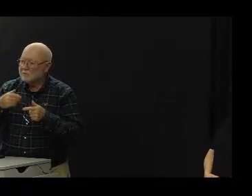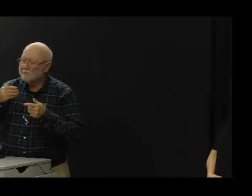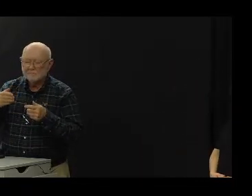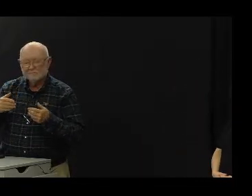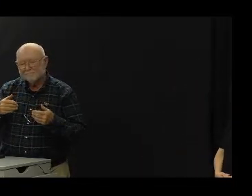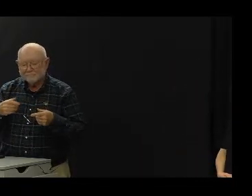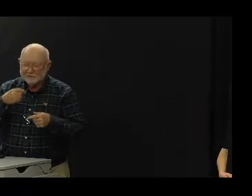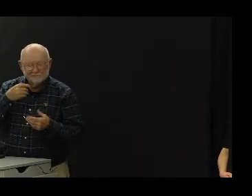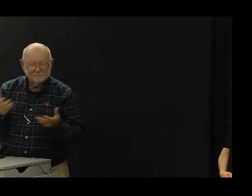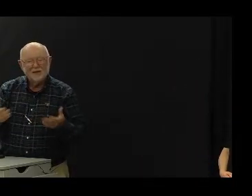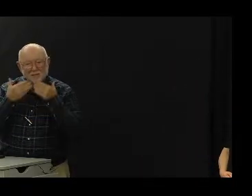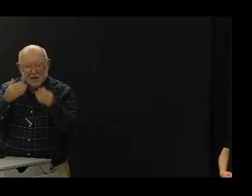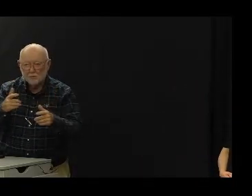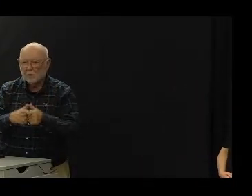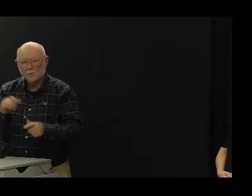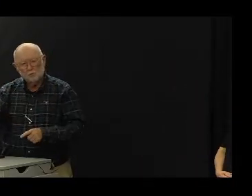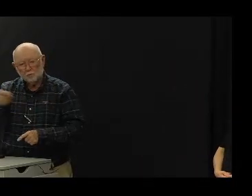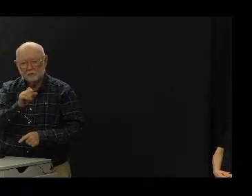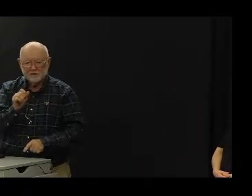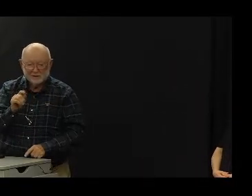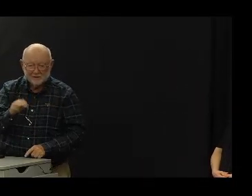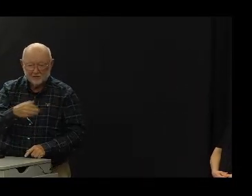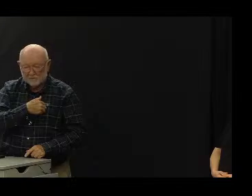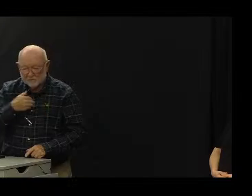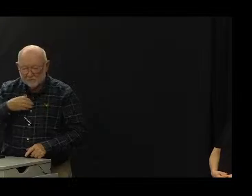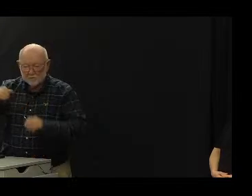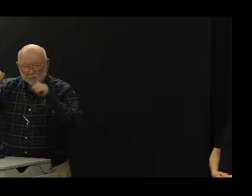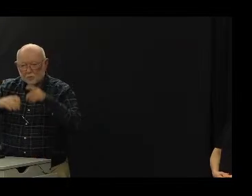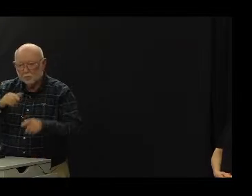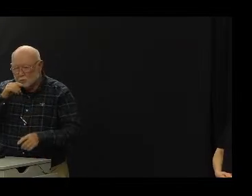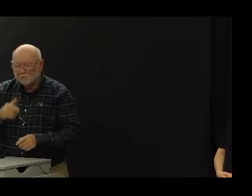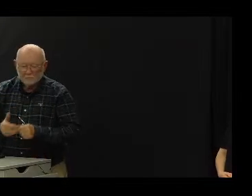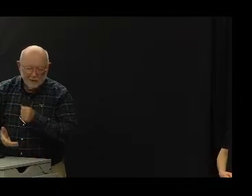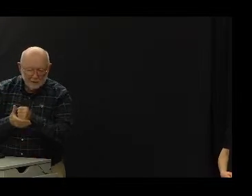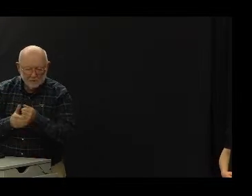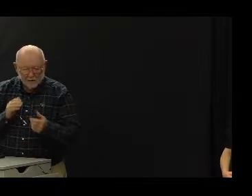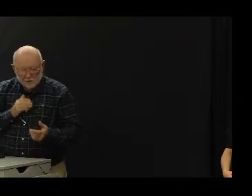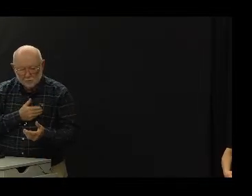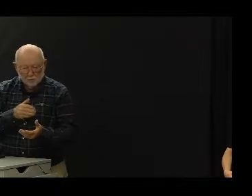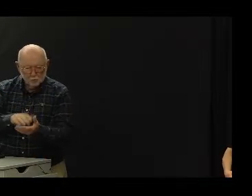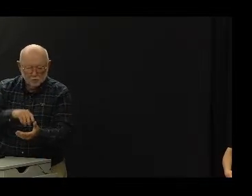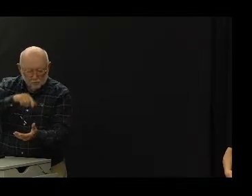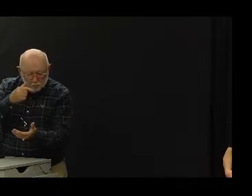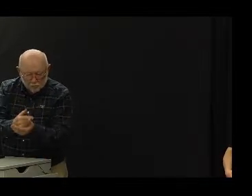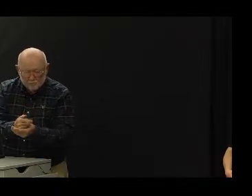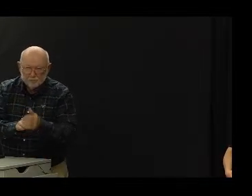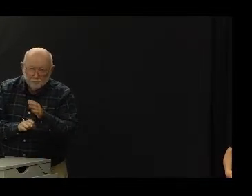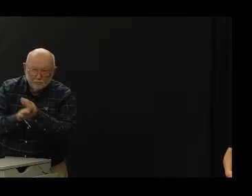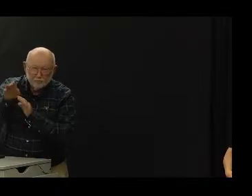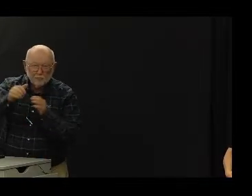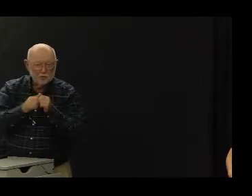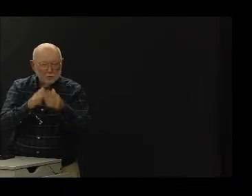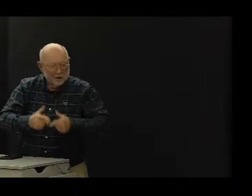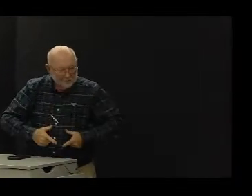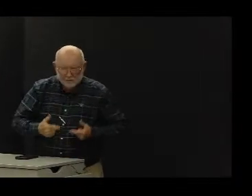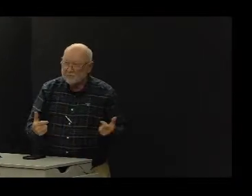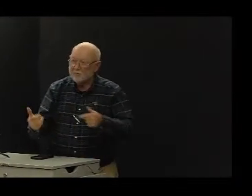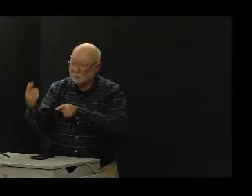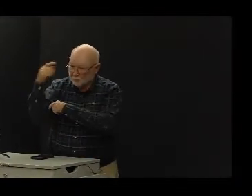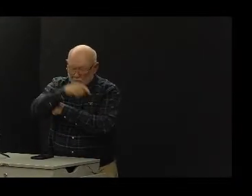are we good? Okay. I wanted to give a big thanks to all of the staff and all of the teachers who have helped our